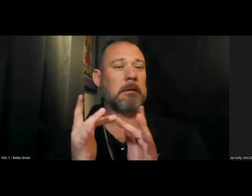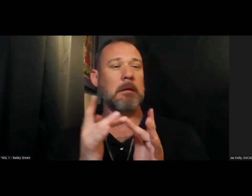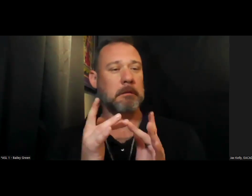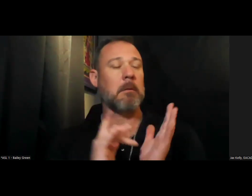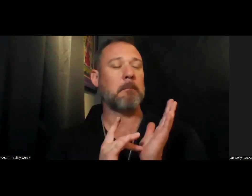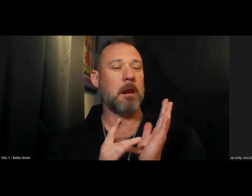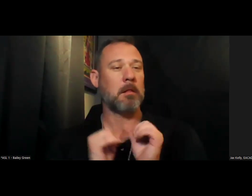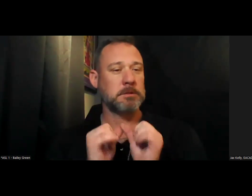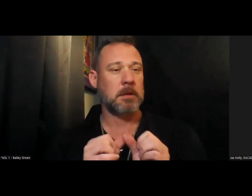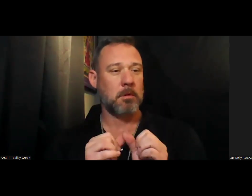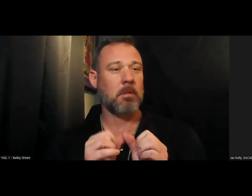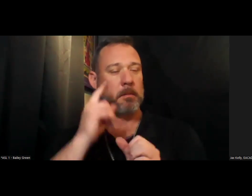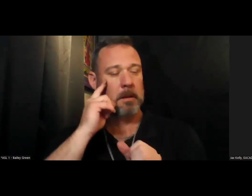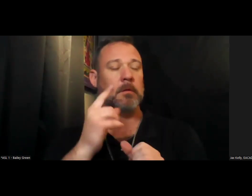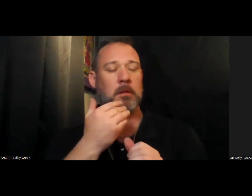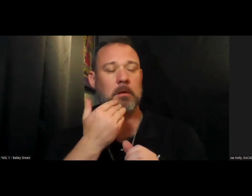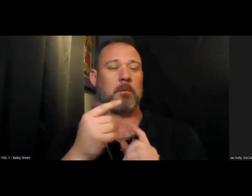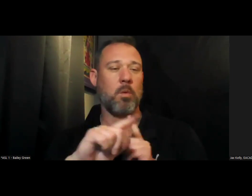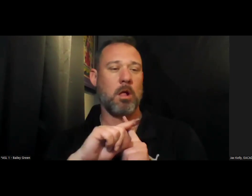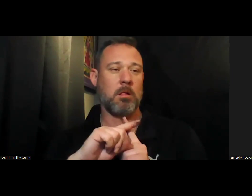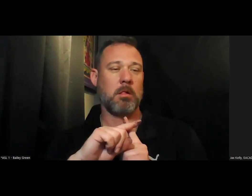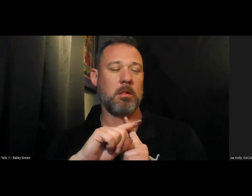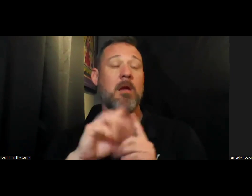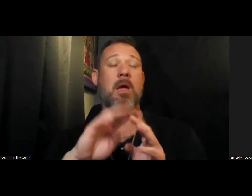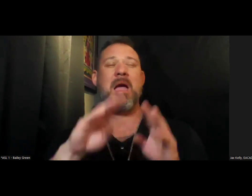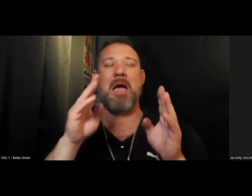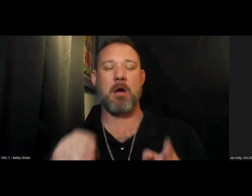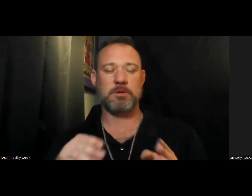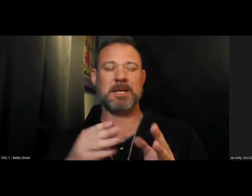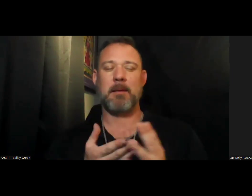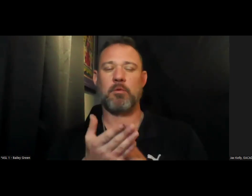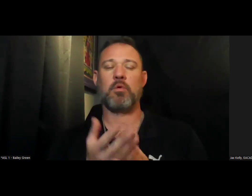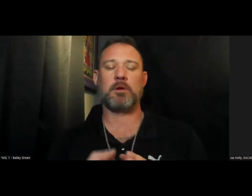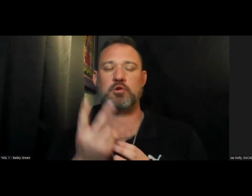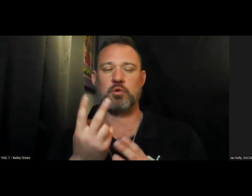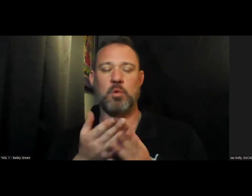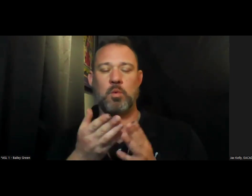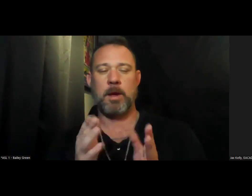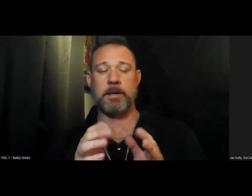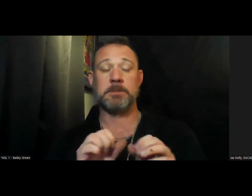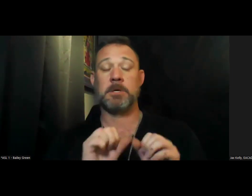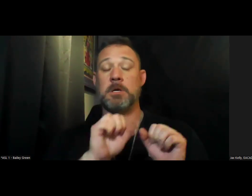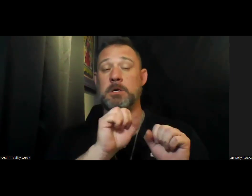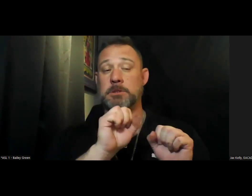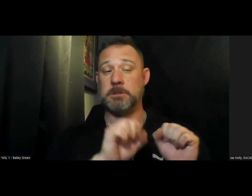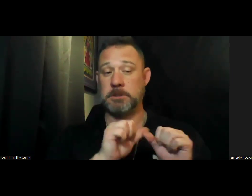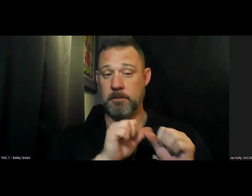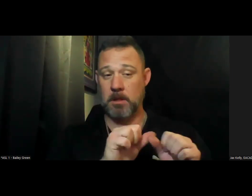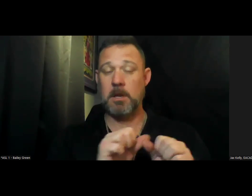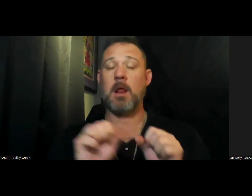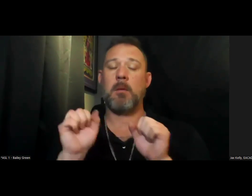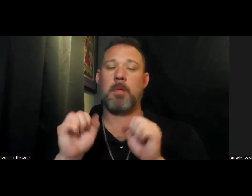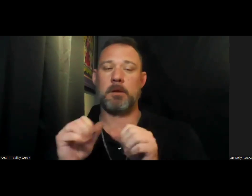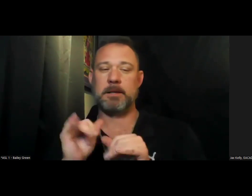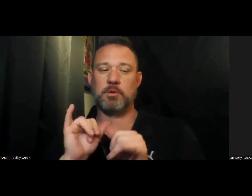and mentally well. Housing came through in two connected ways: stability and the ability to remain